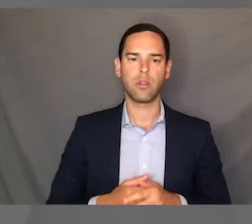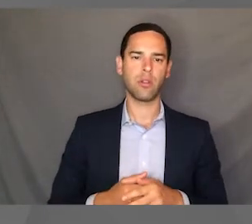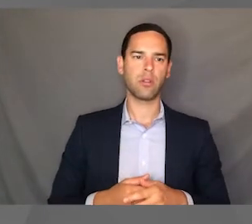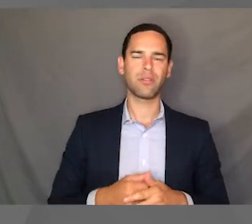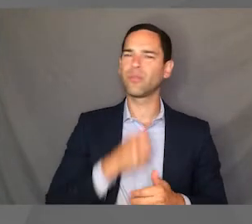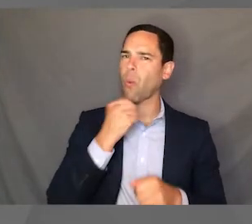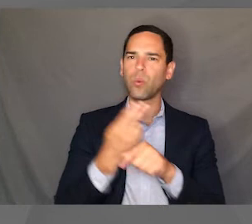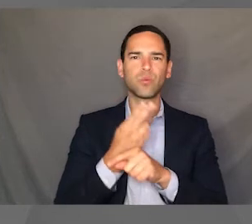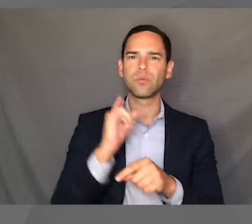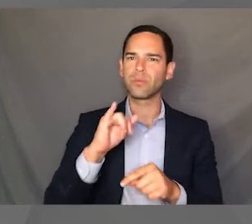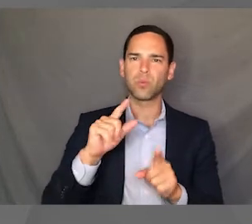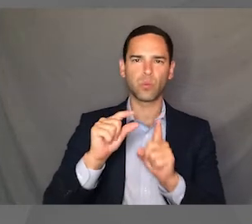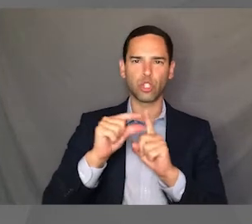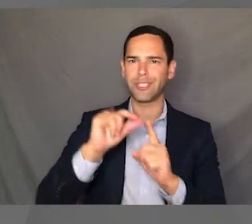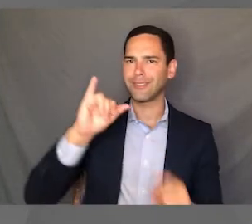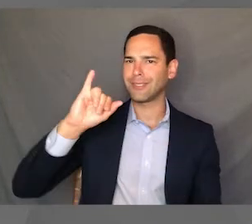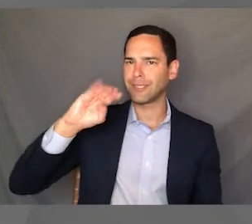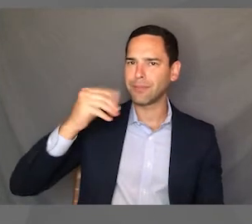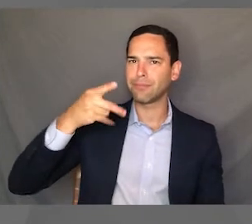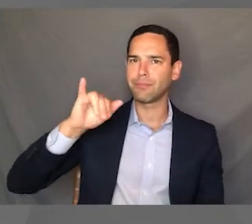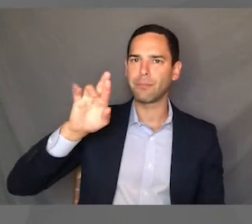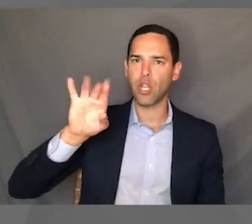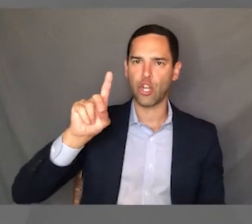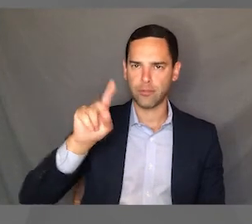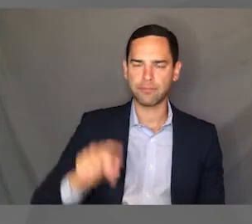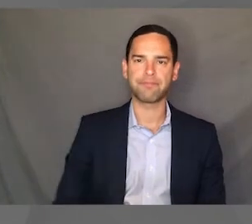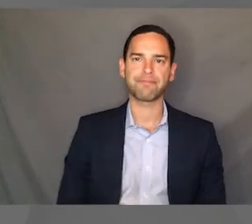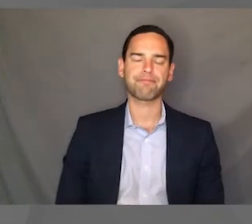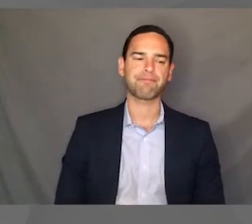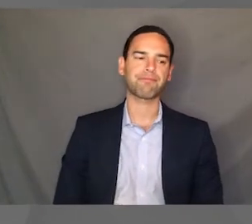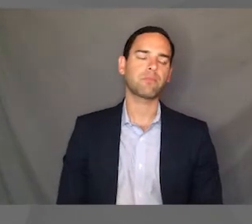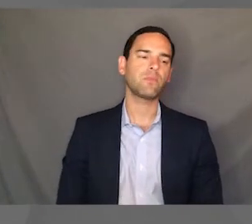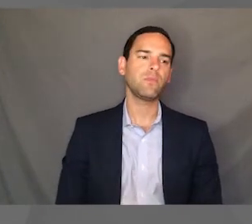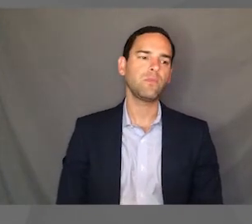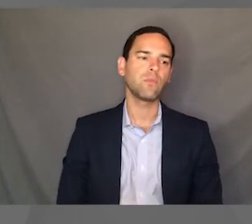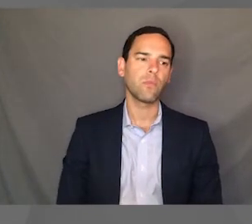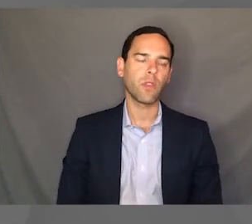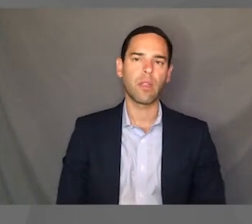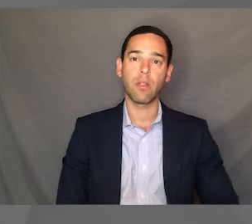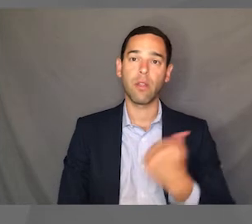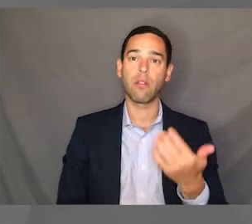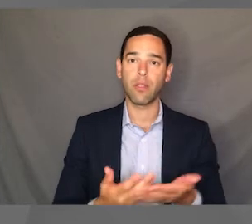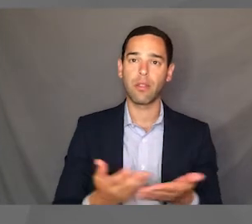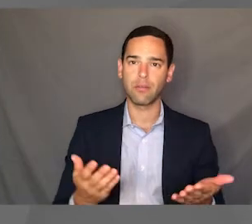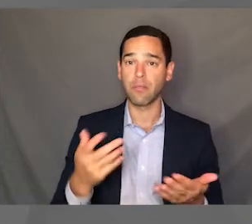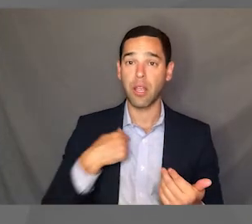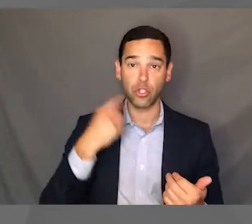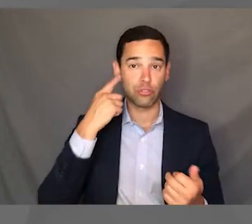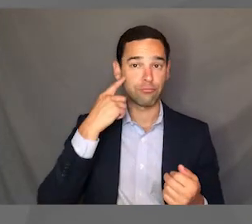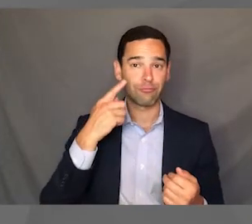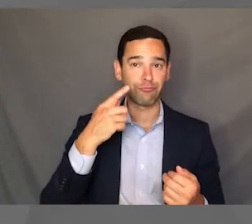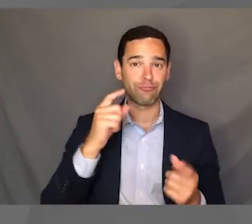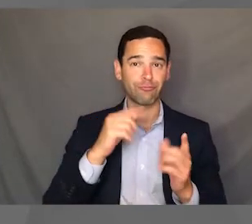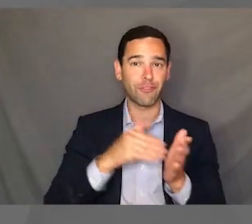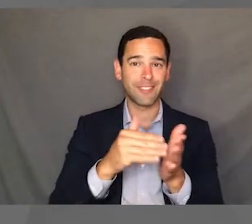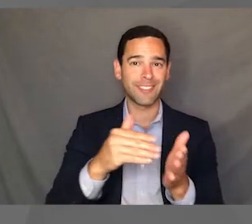things like impaired. One of the common ones that people say are things like hearing impaired. And